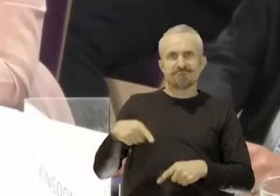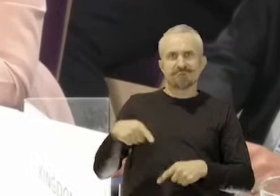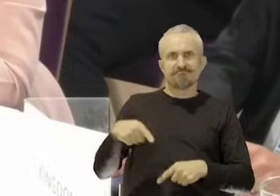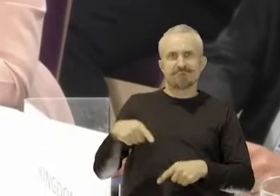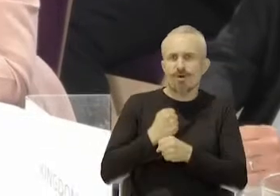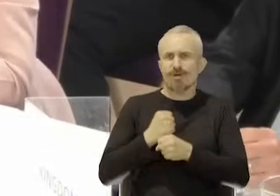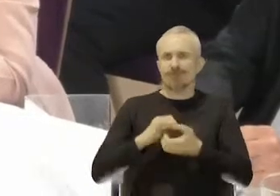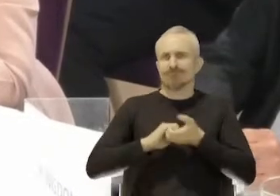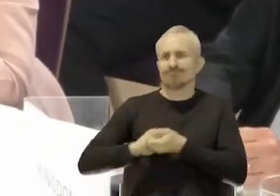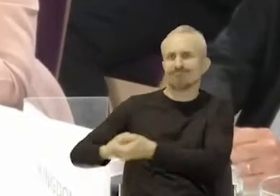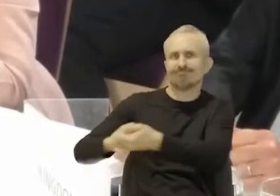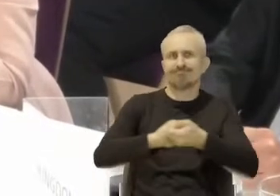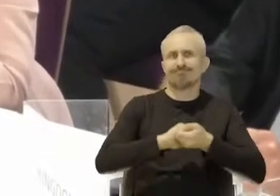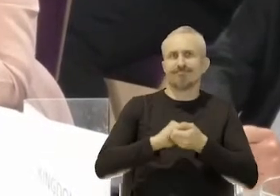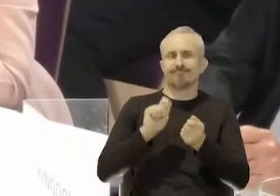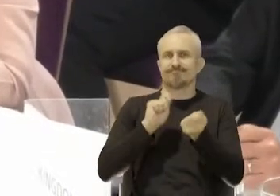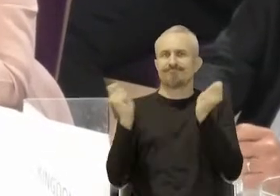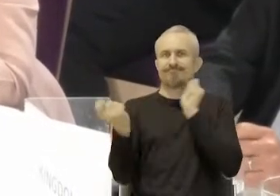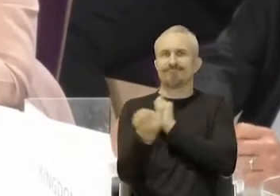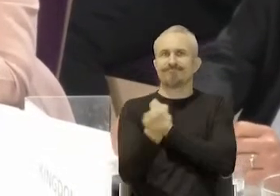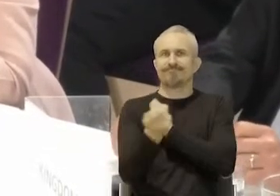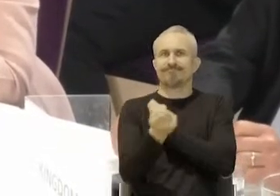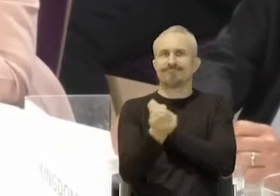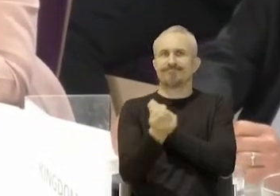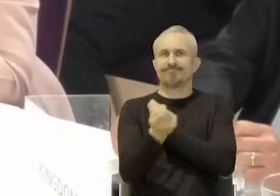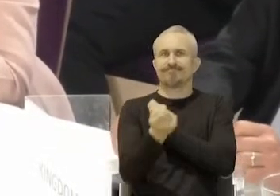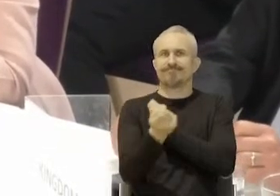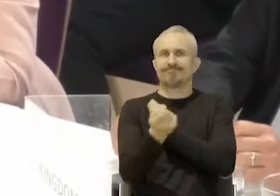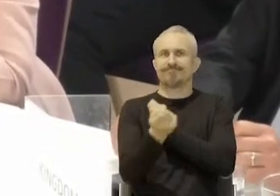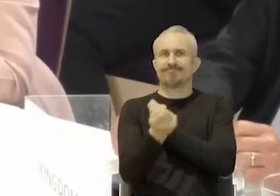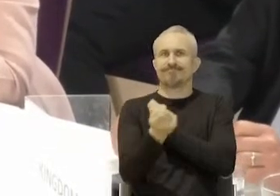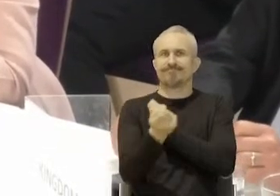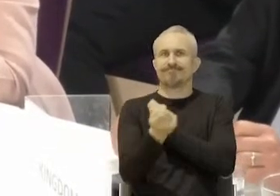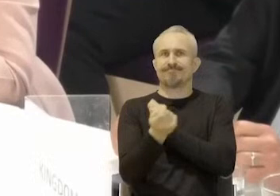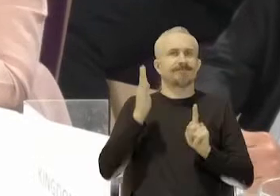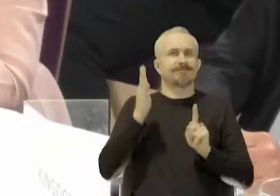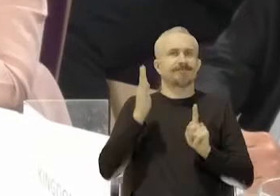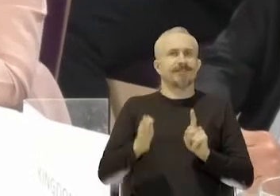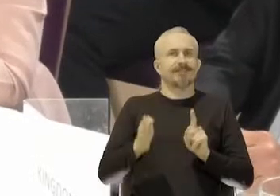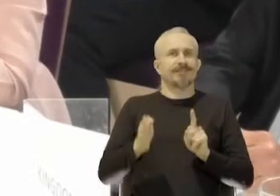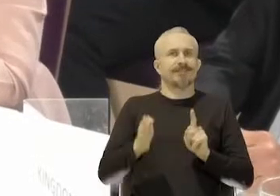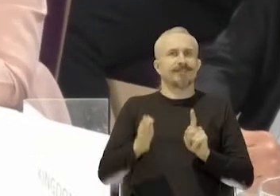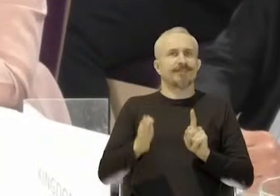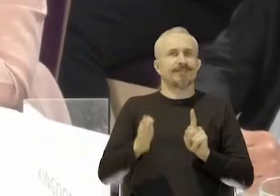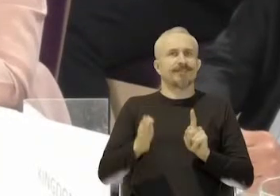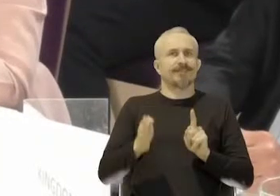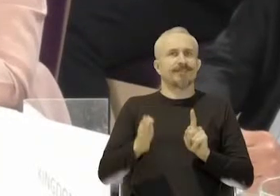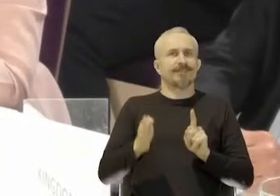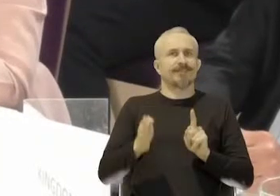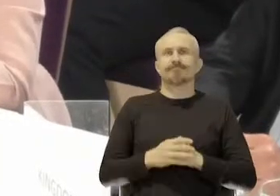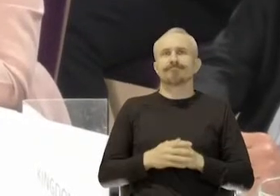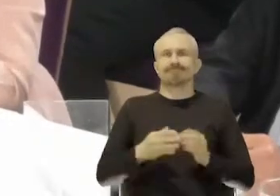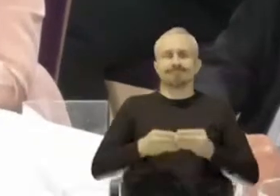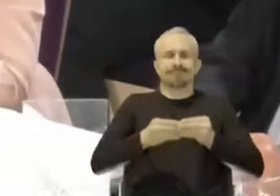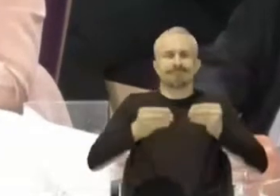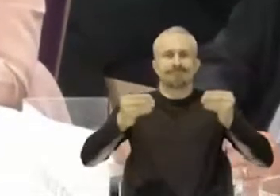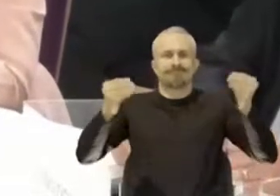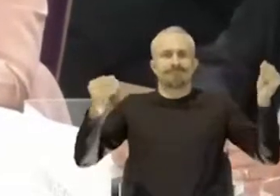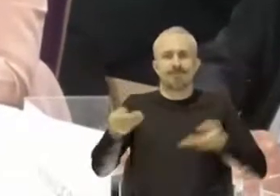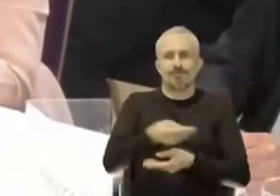that the president has been implementing. All of it is aimed at creating well-being of our inhabitants,